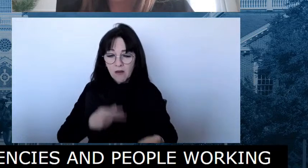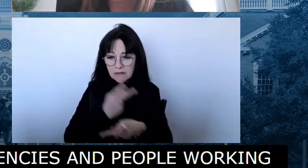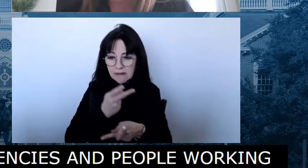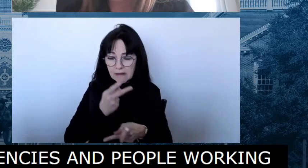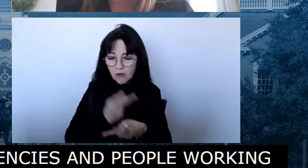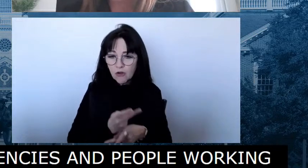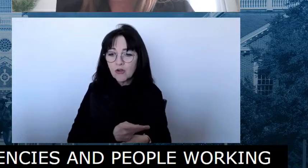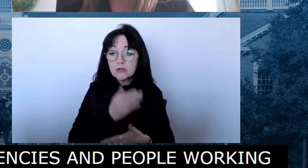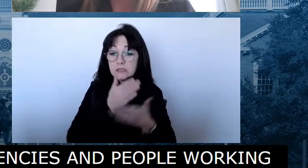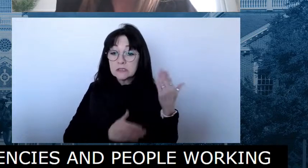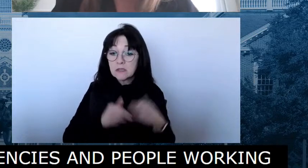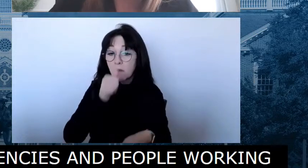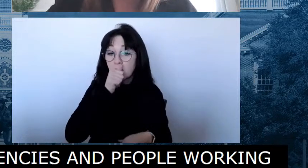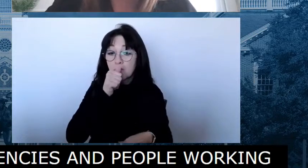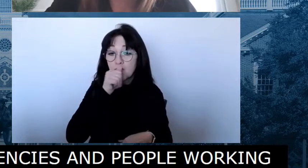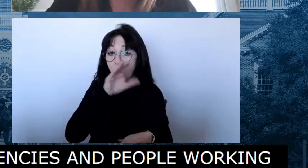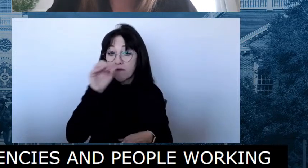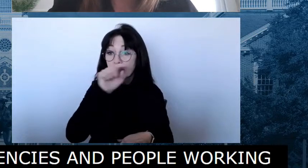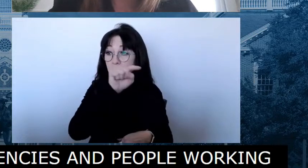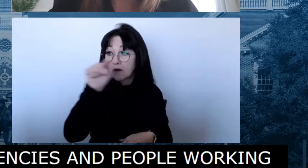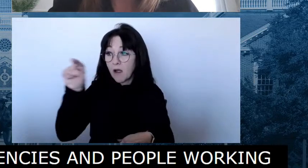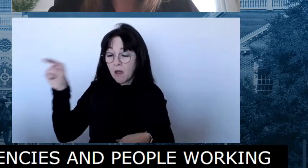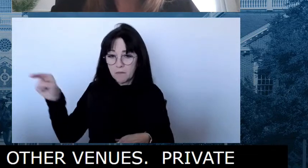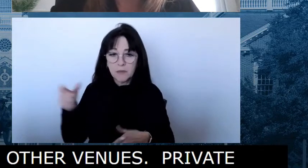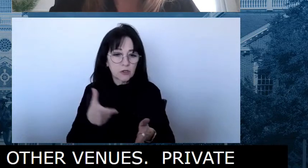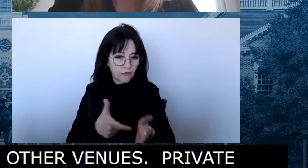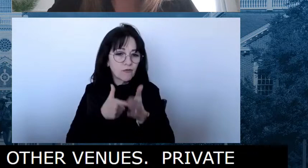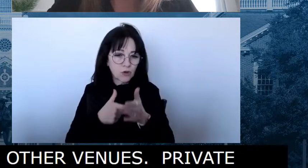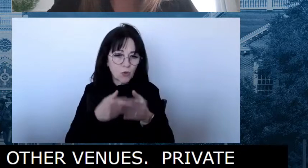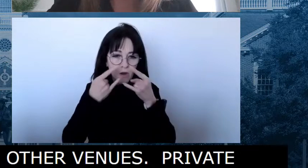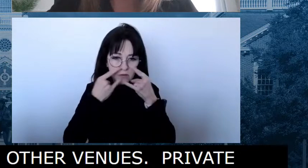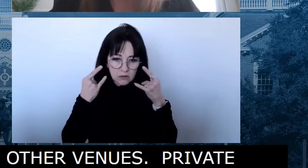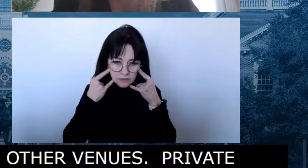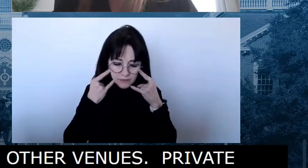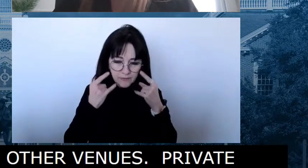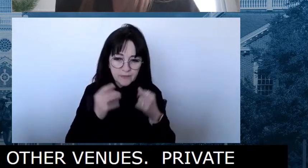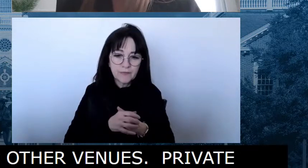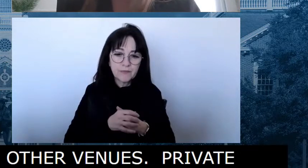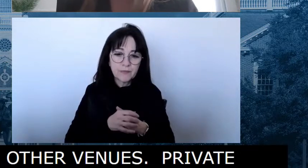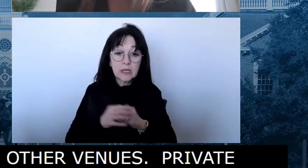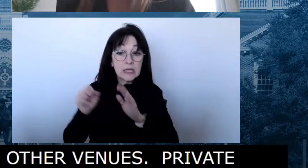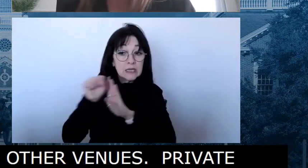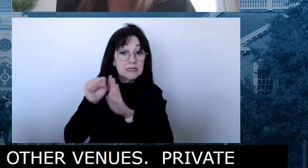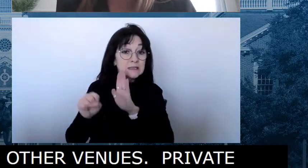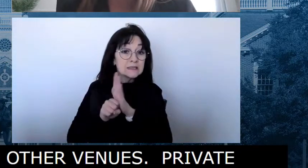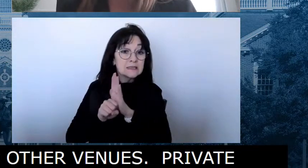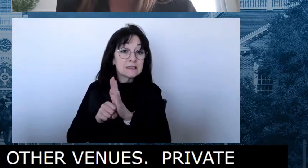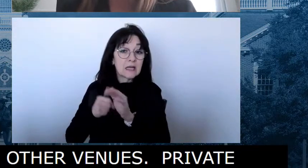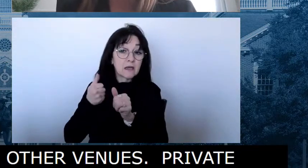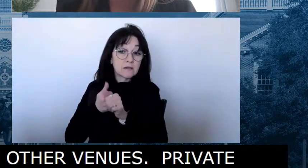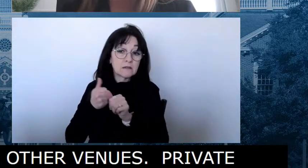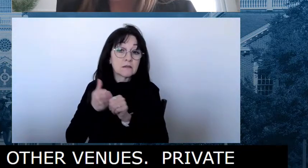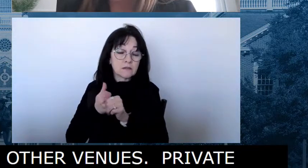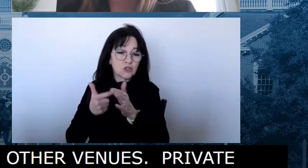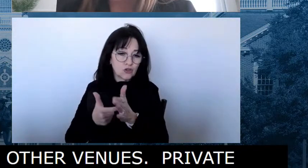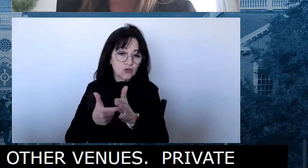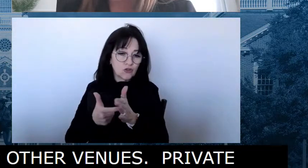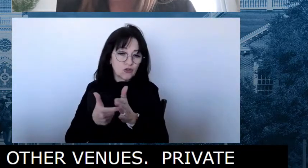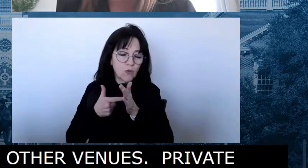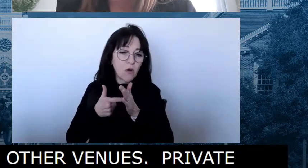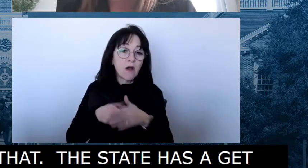employers have required that. The state has a get vaccinated or get tested